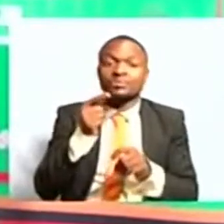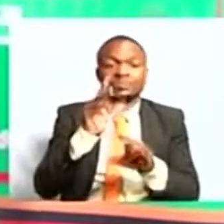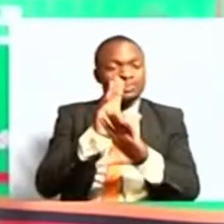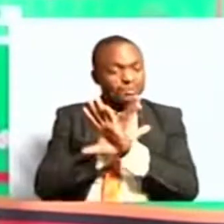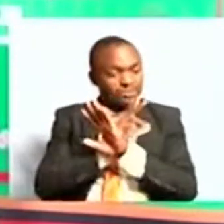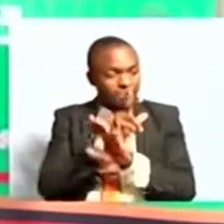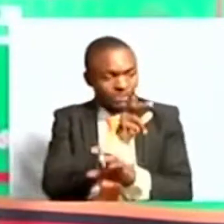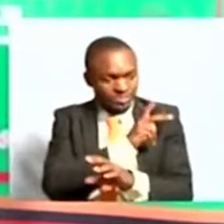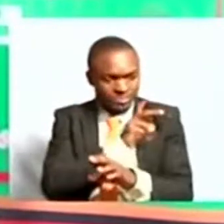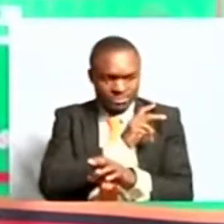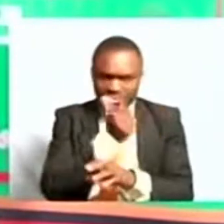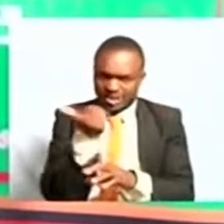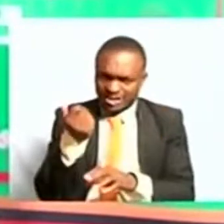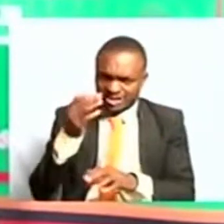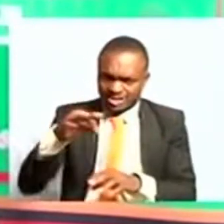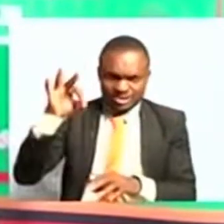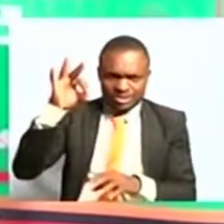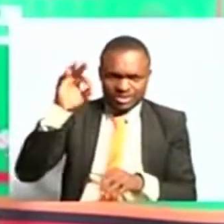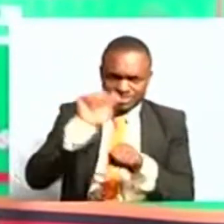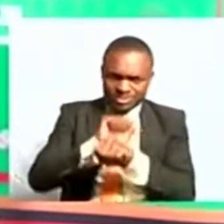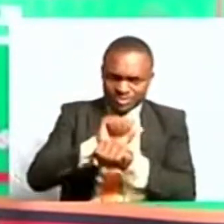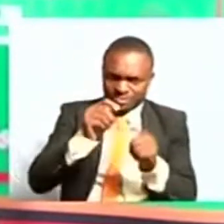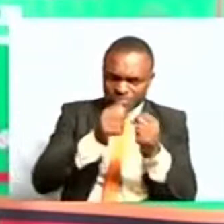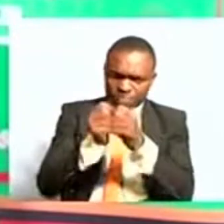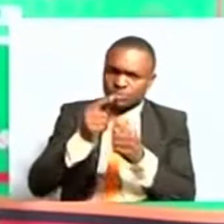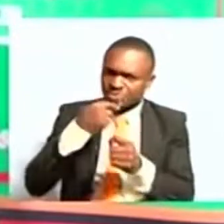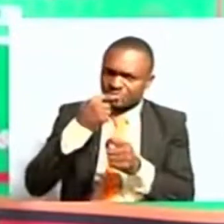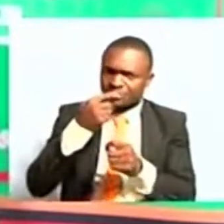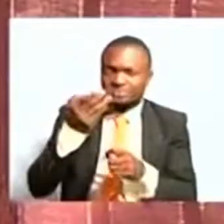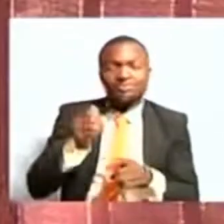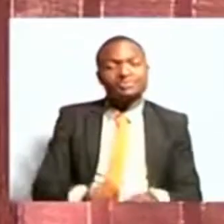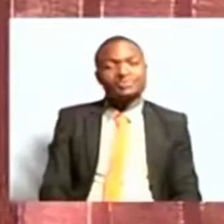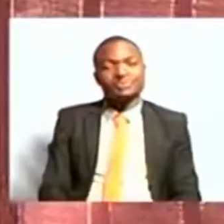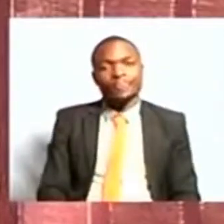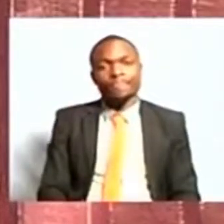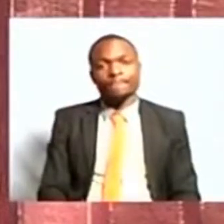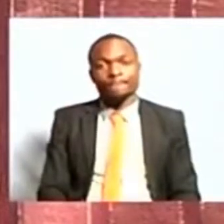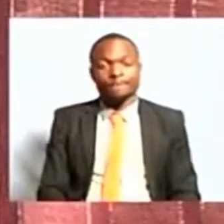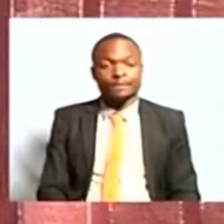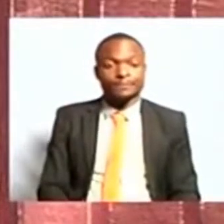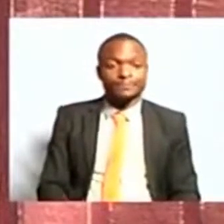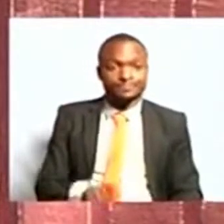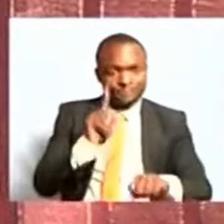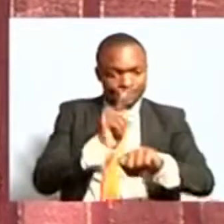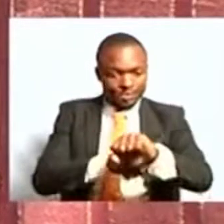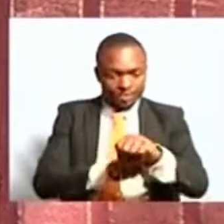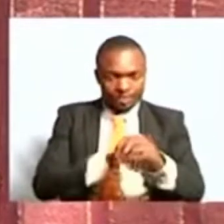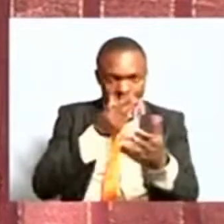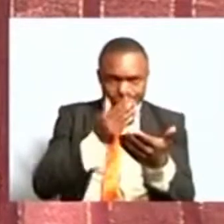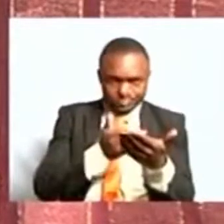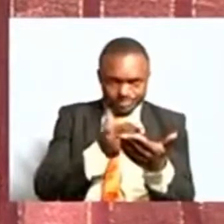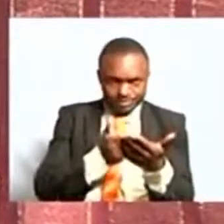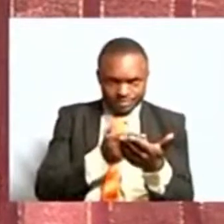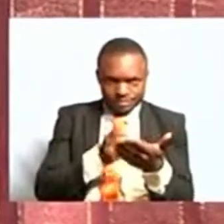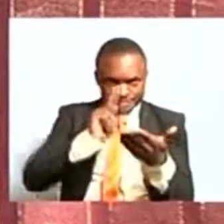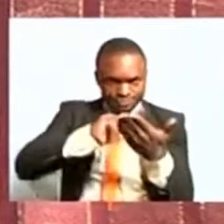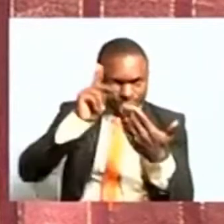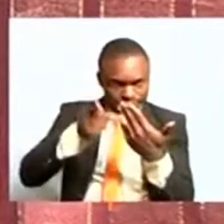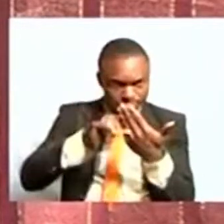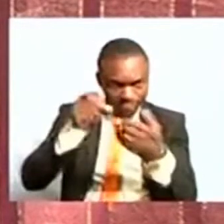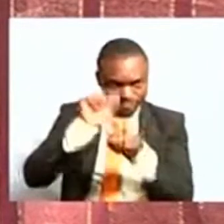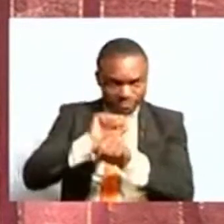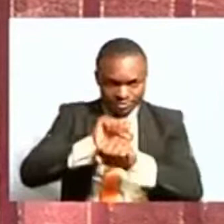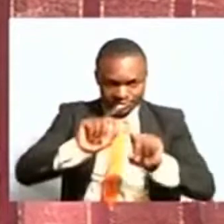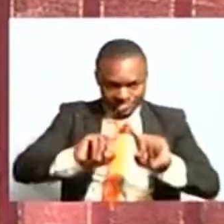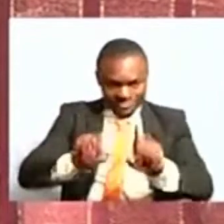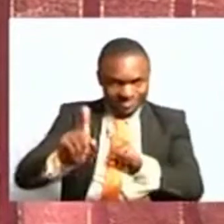police. Who are the other stakeholders that you are working with? Yes, during this event, we are working with